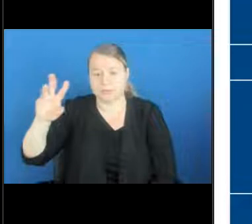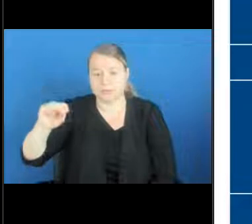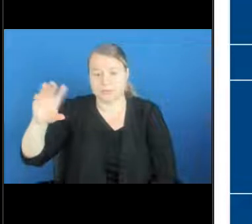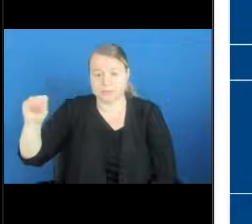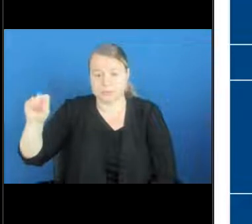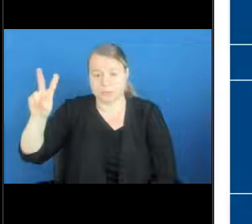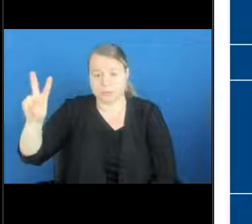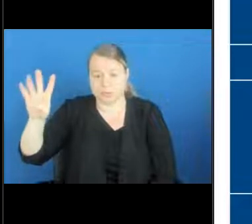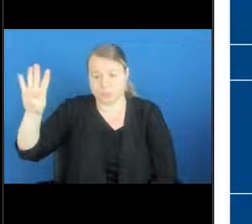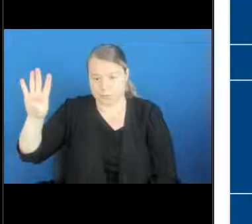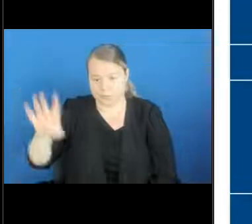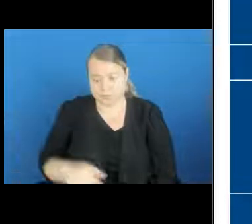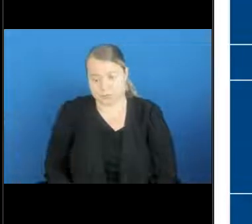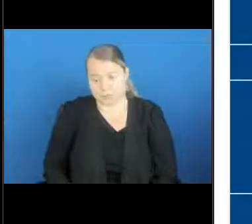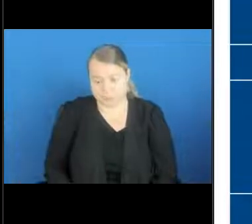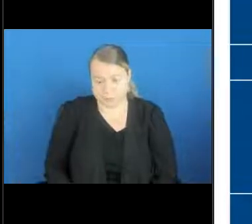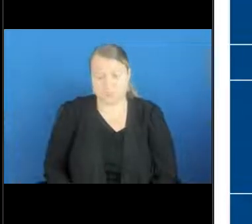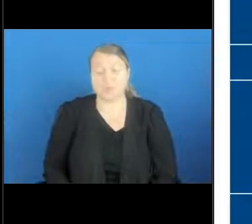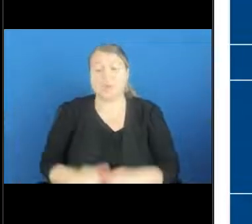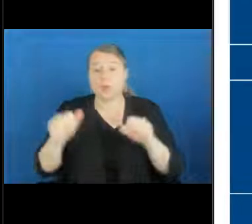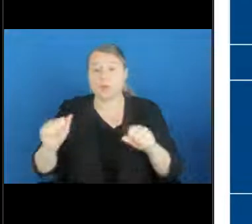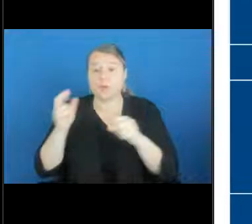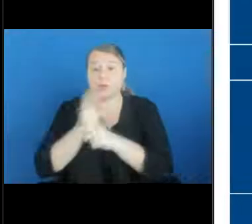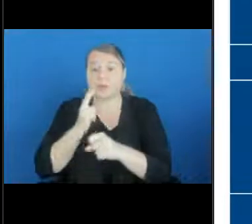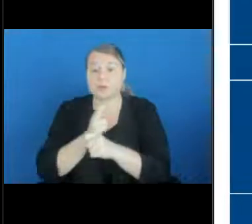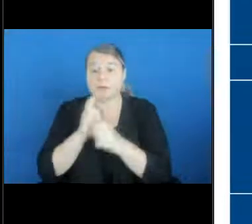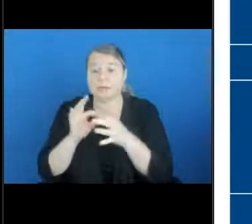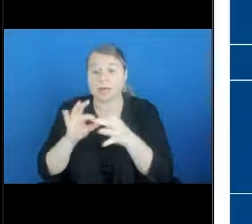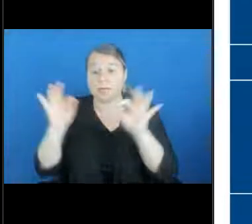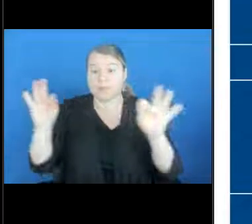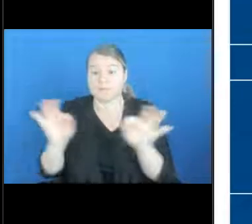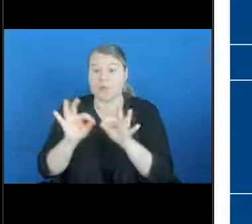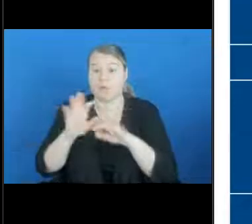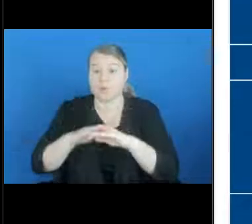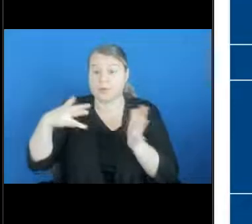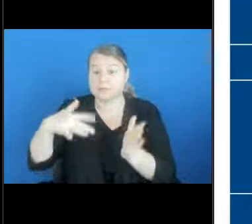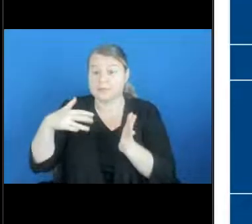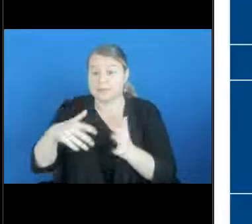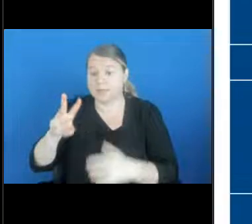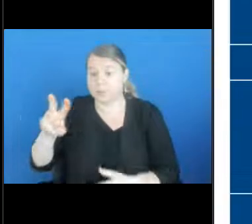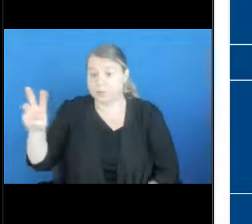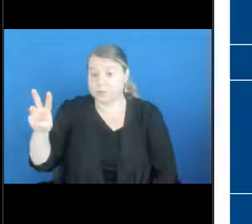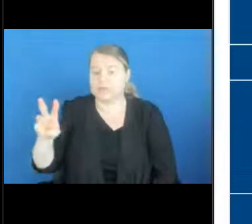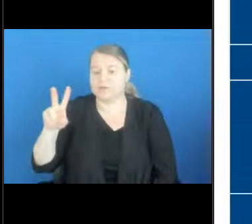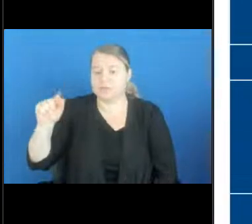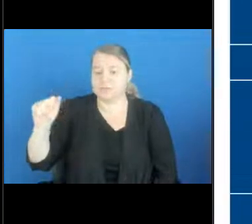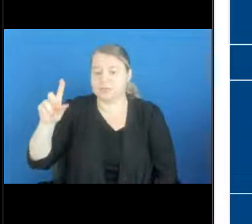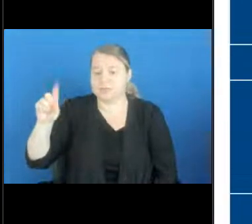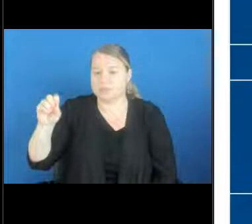20024. You can use the comment form on the study website at